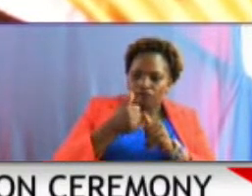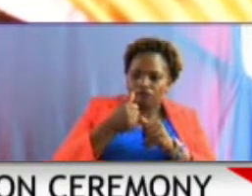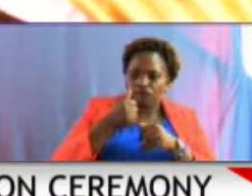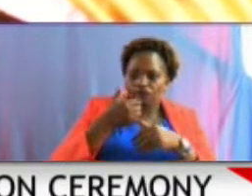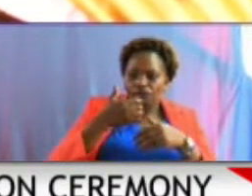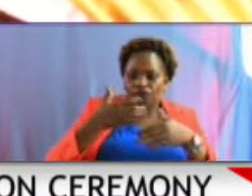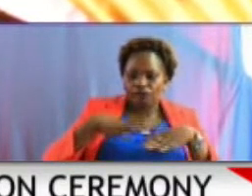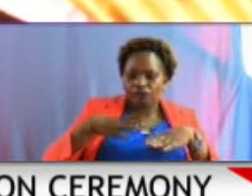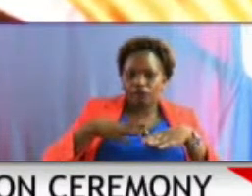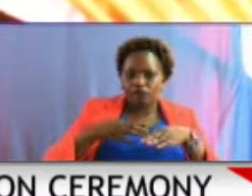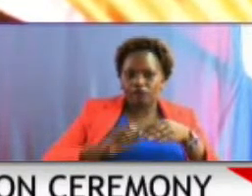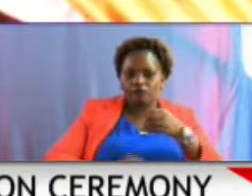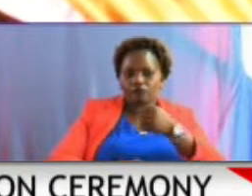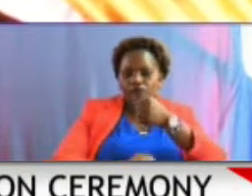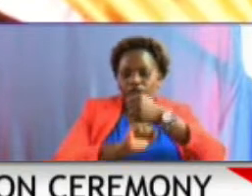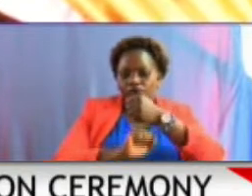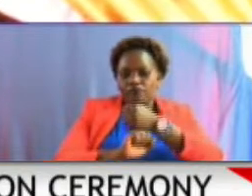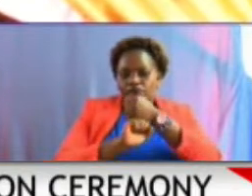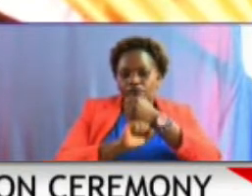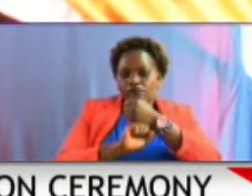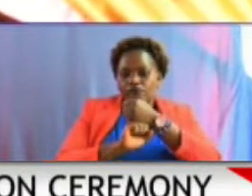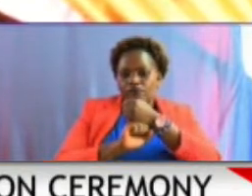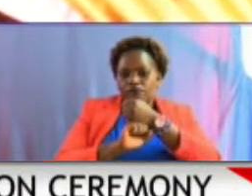stakeholders for the supporting